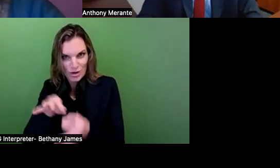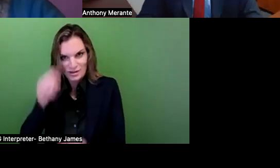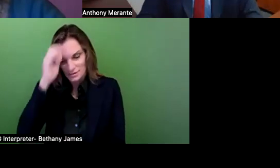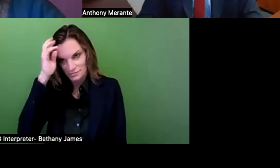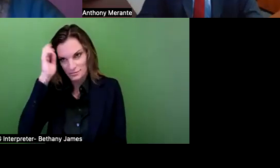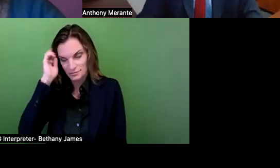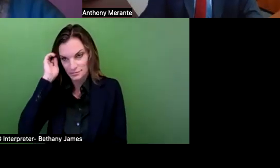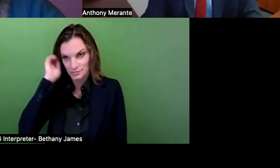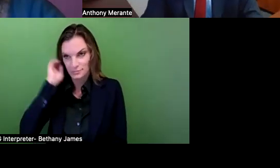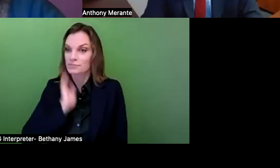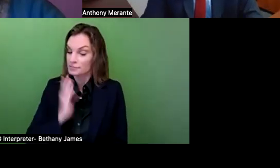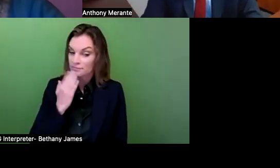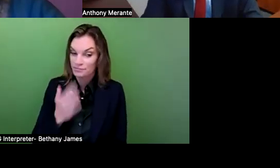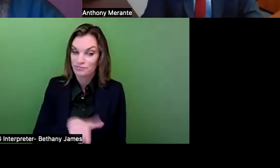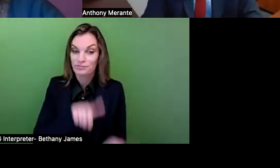Thank you. Mr. Spano?